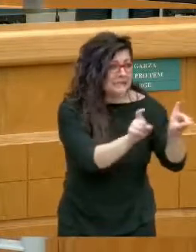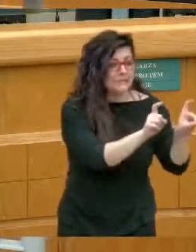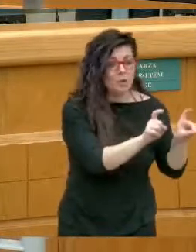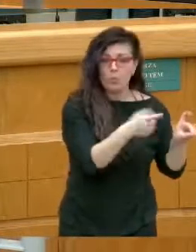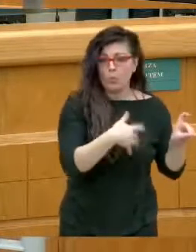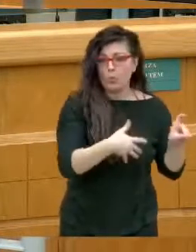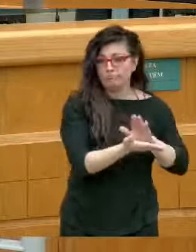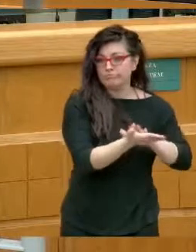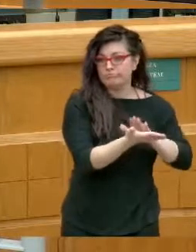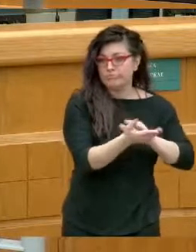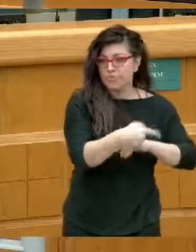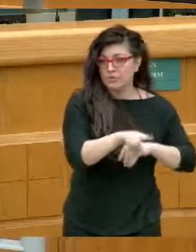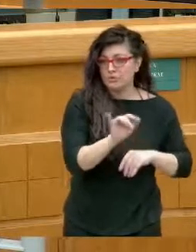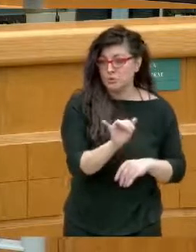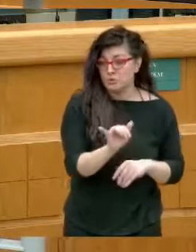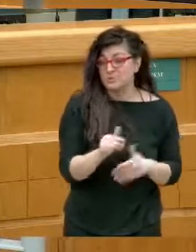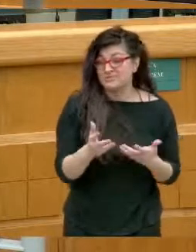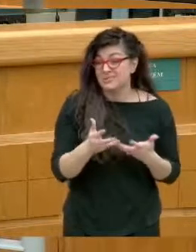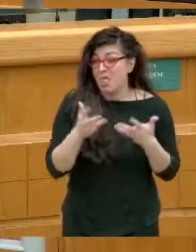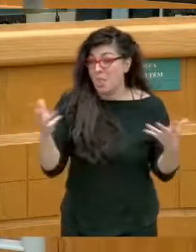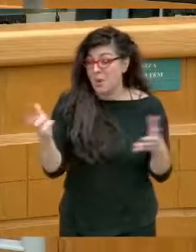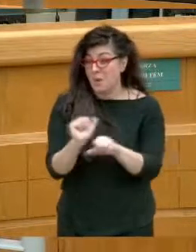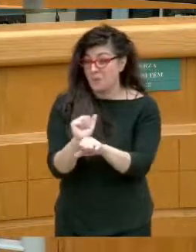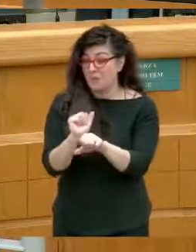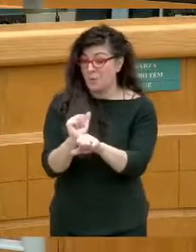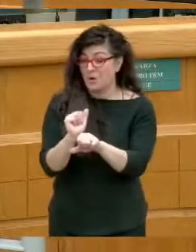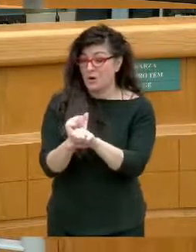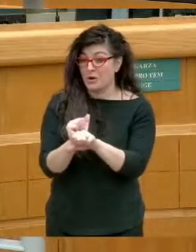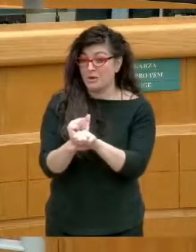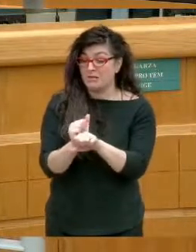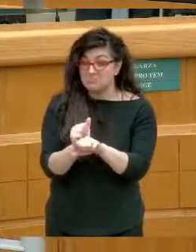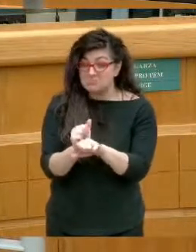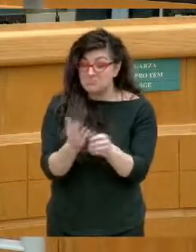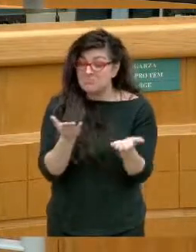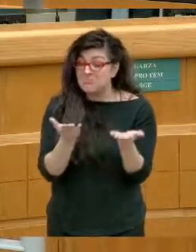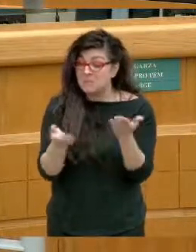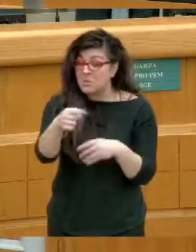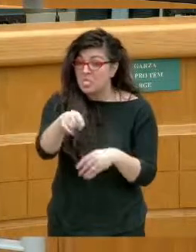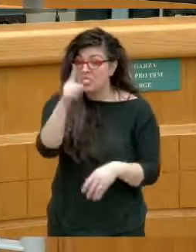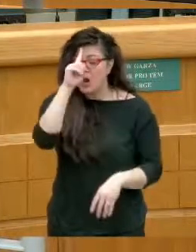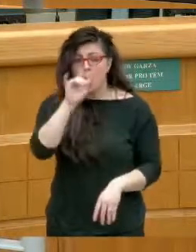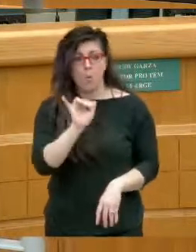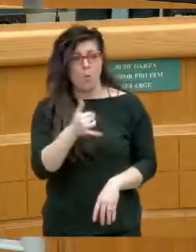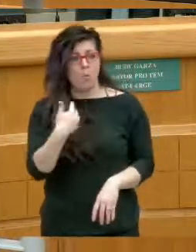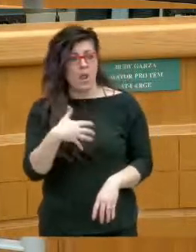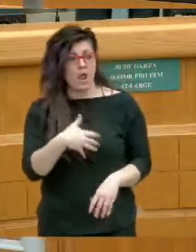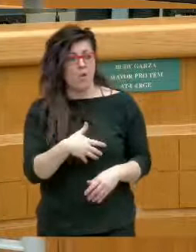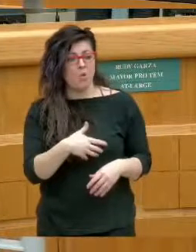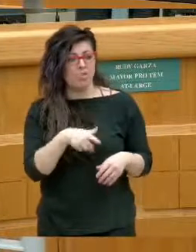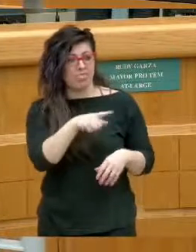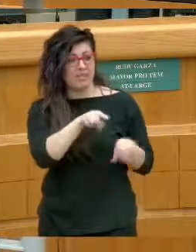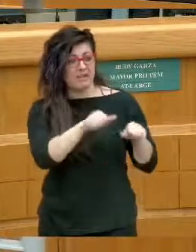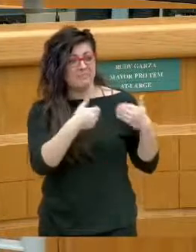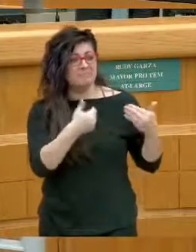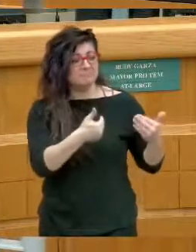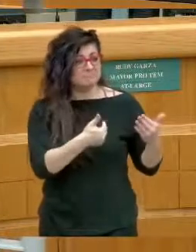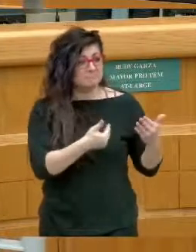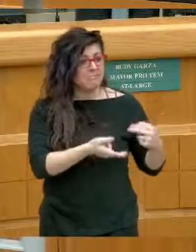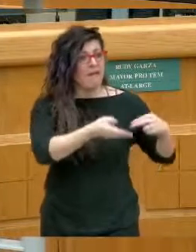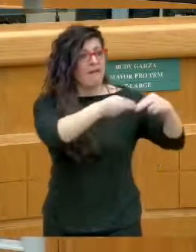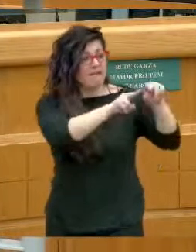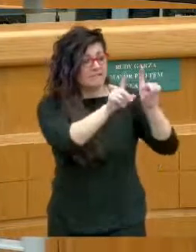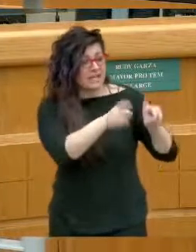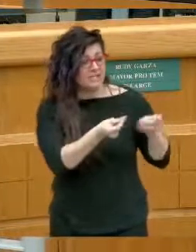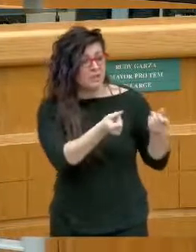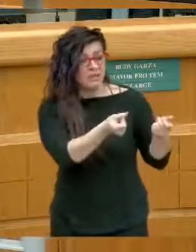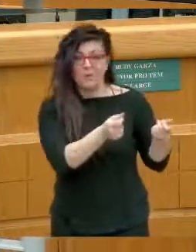area. And I think that it should inspire some bit of confidence that we were able to flex to this higher level of testing. So the